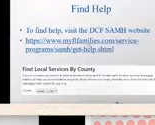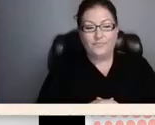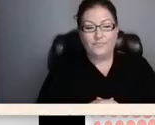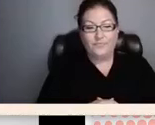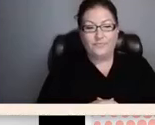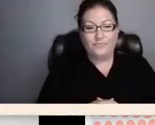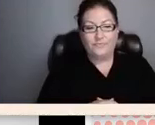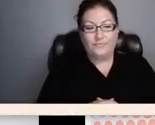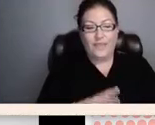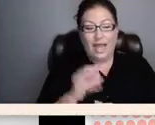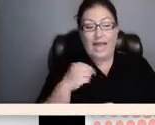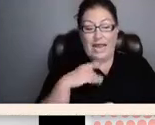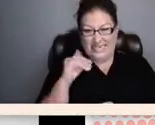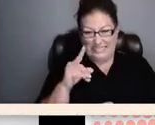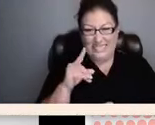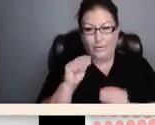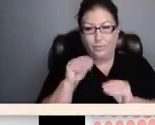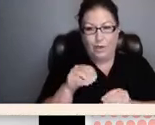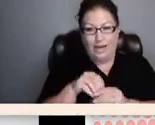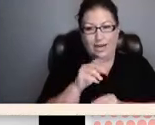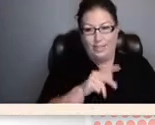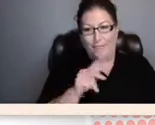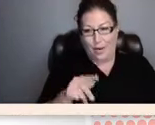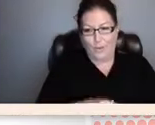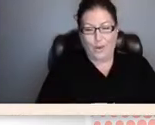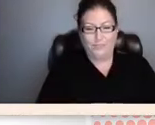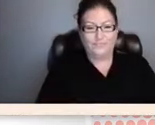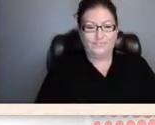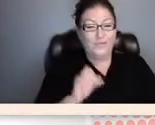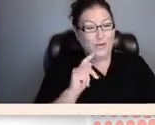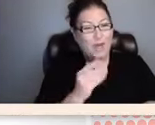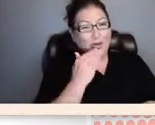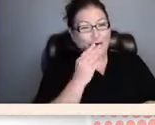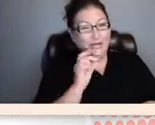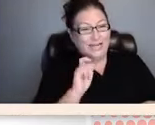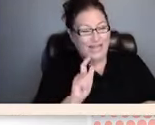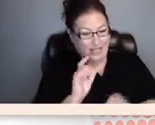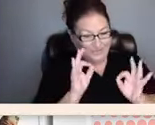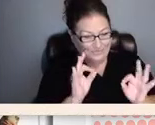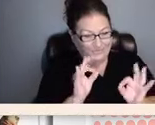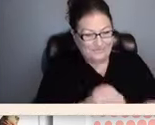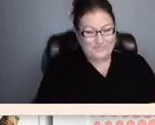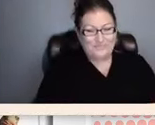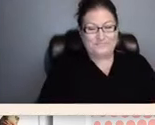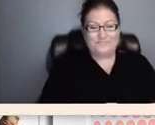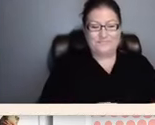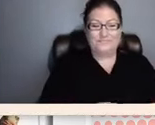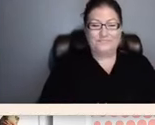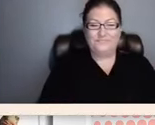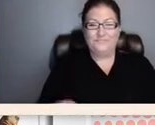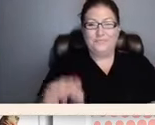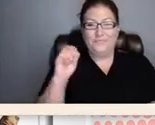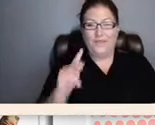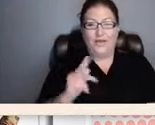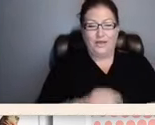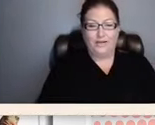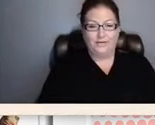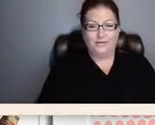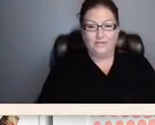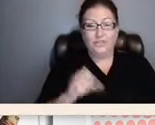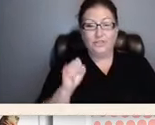And I did put it into the PowerPoint. Oh, good deal. Okay. Yes. All right. Okay. So, and